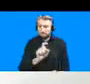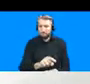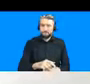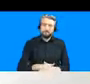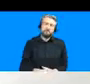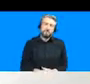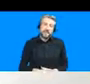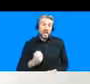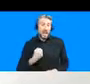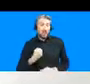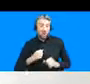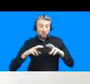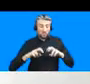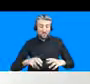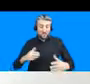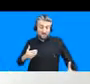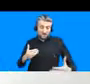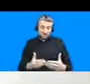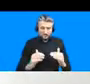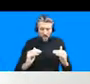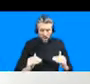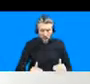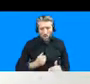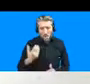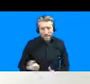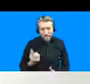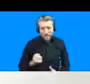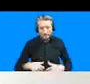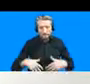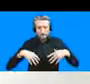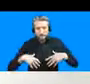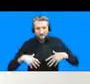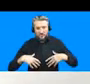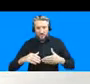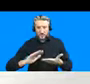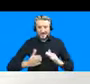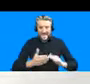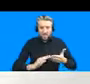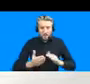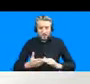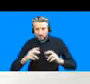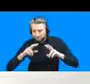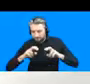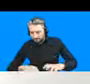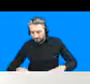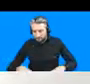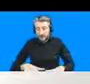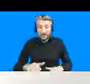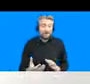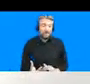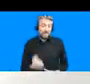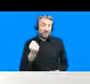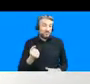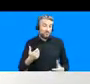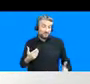research in low-income and so-called uh informal neighborhoods tells us that uh people are forced to